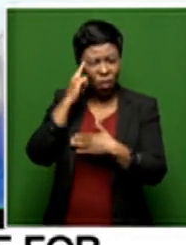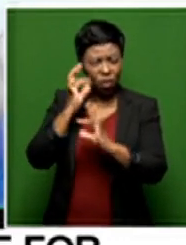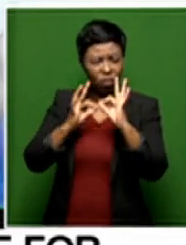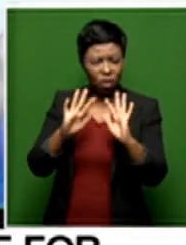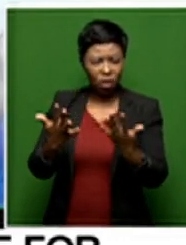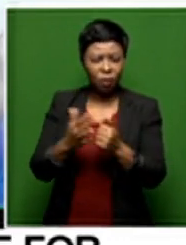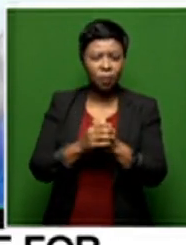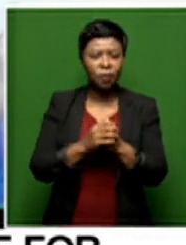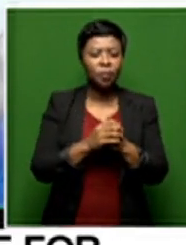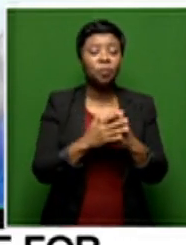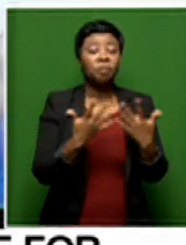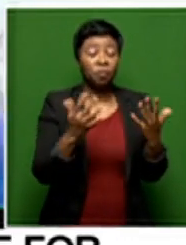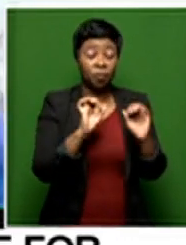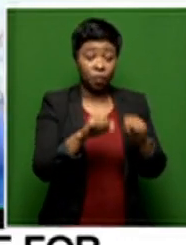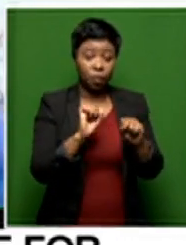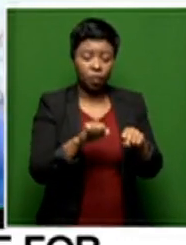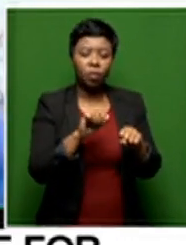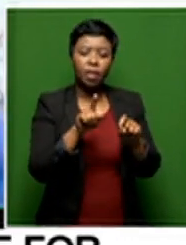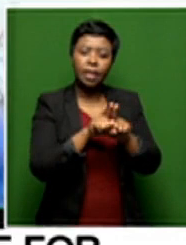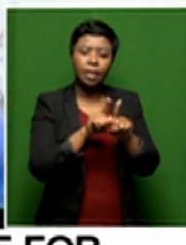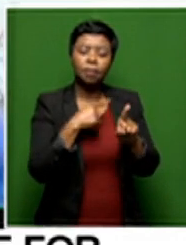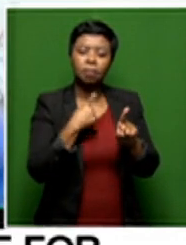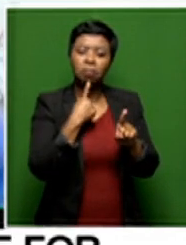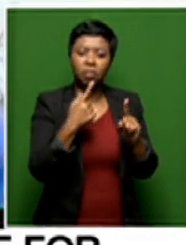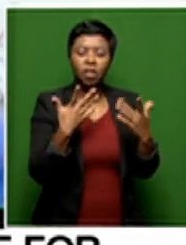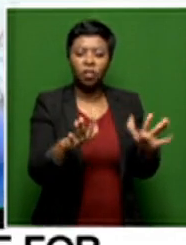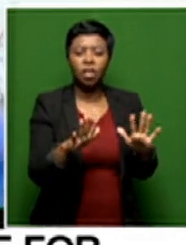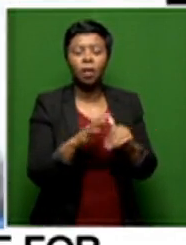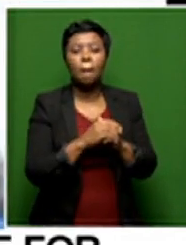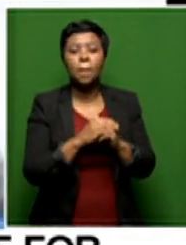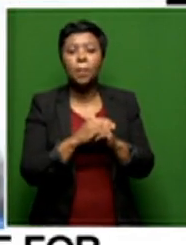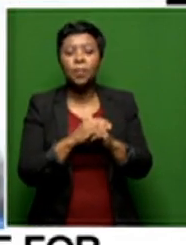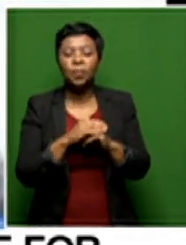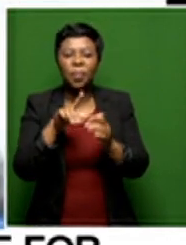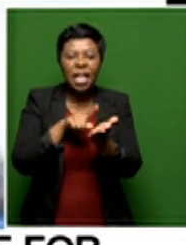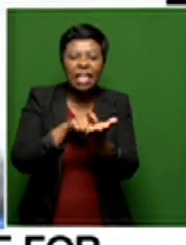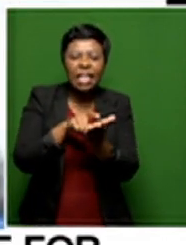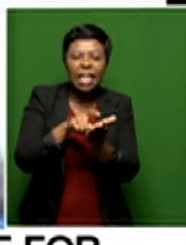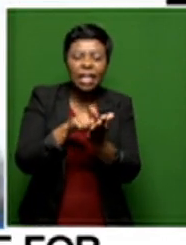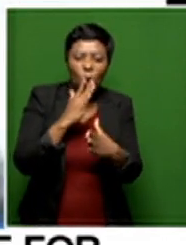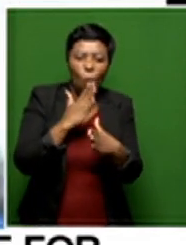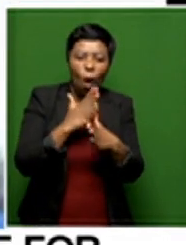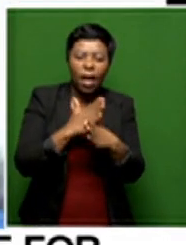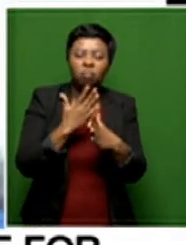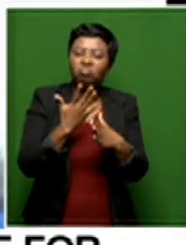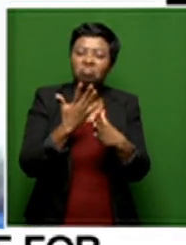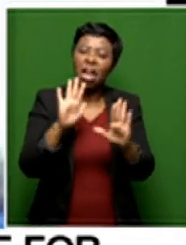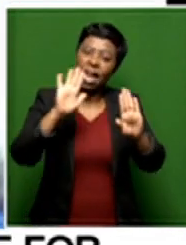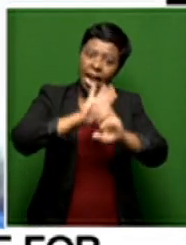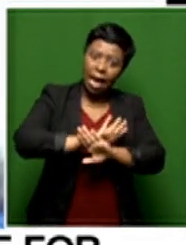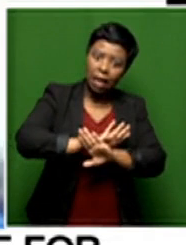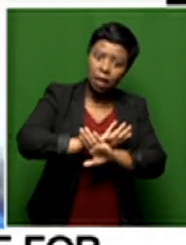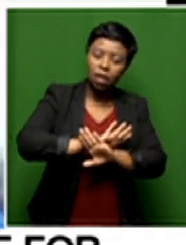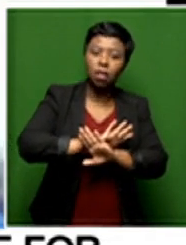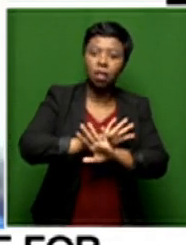Yes, absolutely. So just as I mentioned that insects that are active at night, if they're attracted